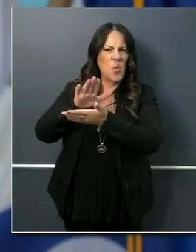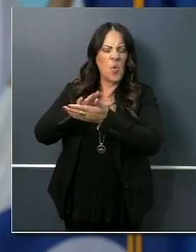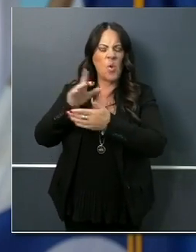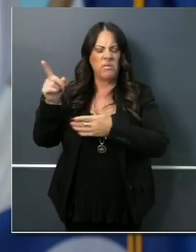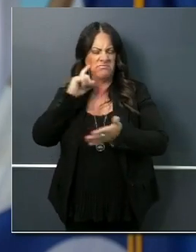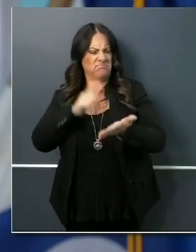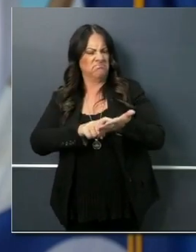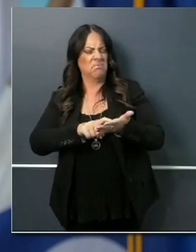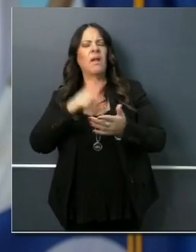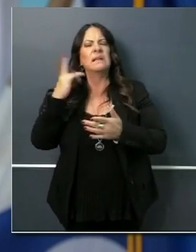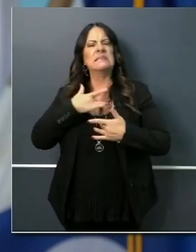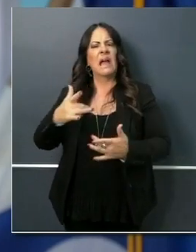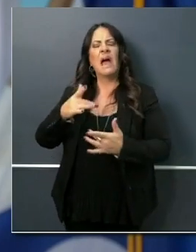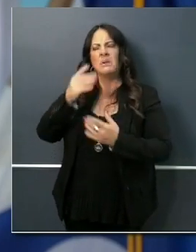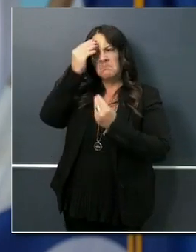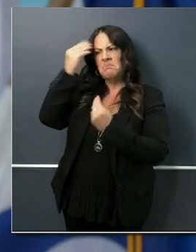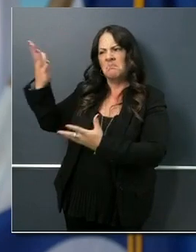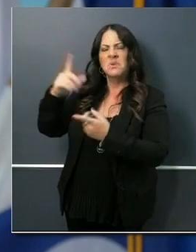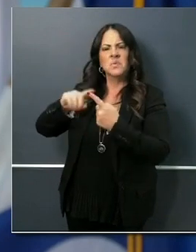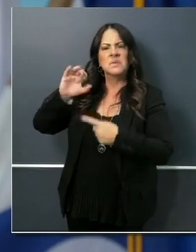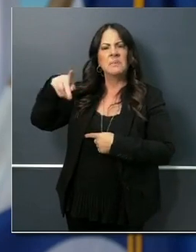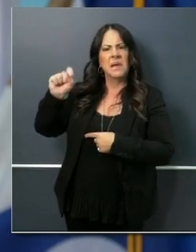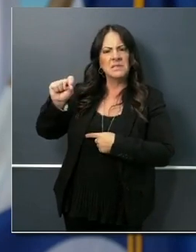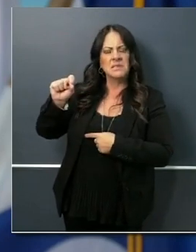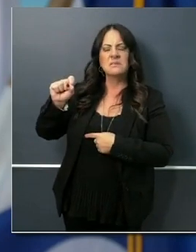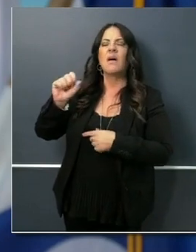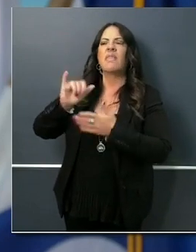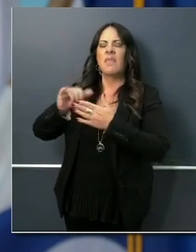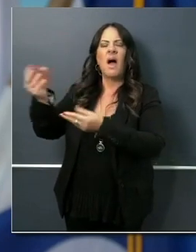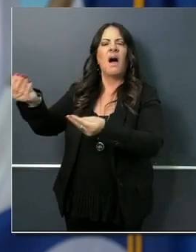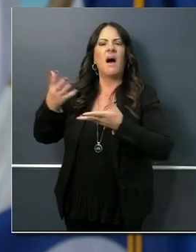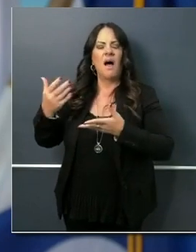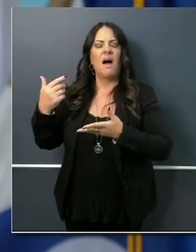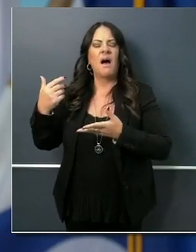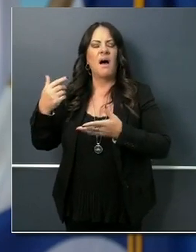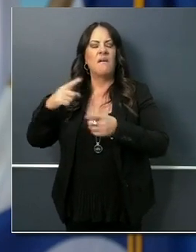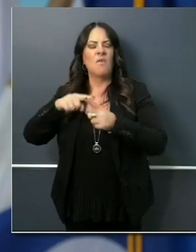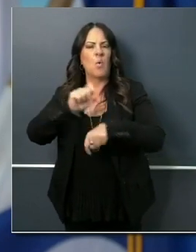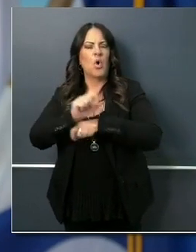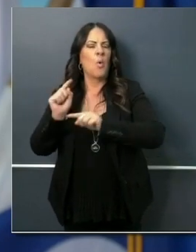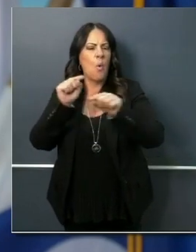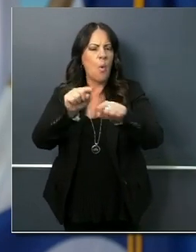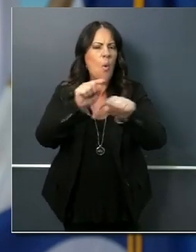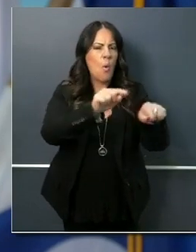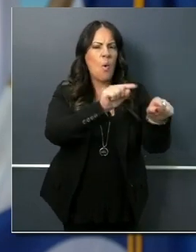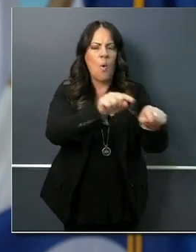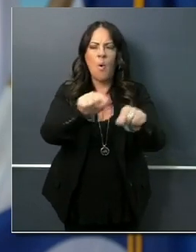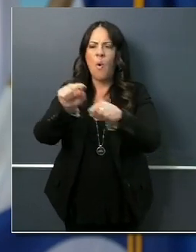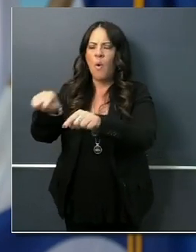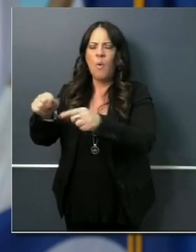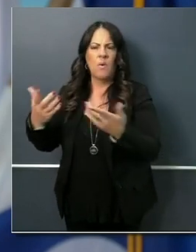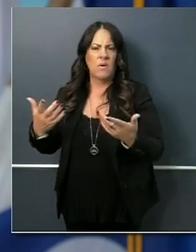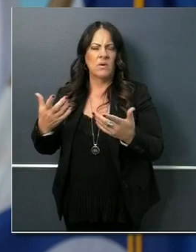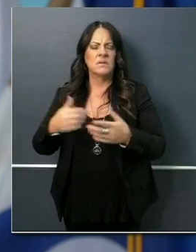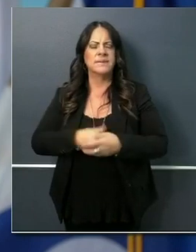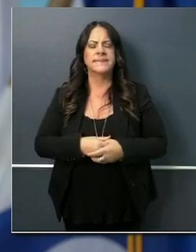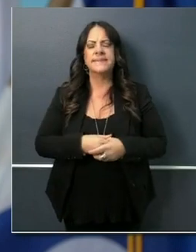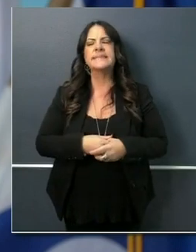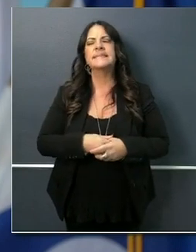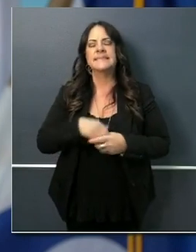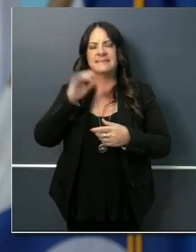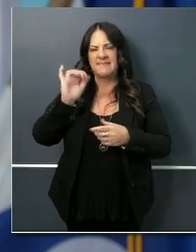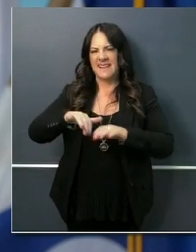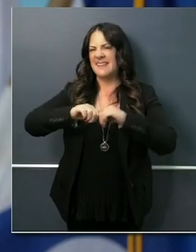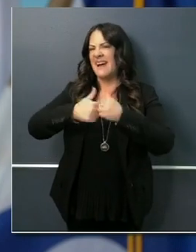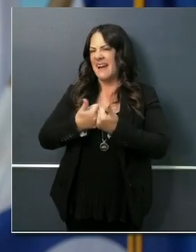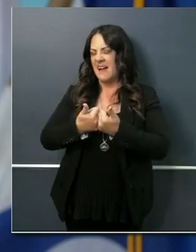nurses to one another, interactions with our caregivers, not least of which, obviously, our teachers. Those referrals